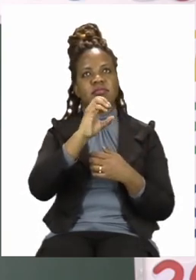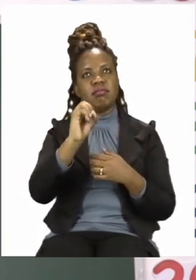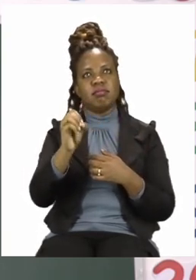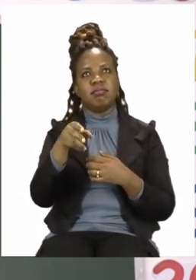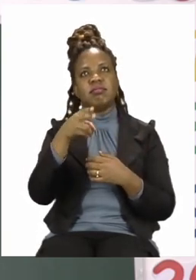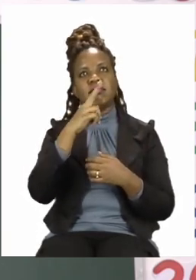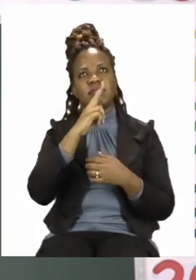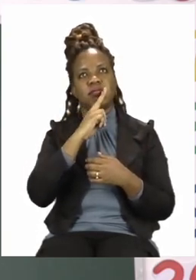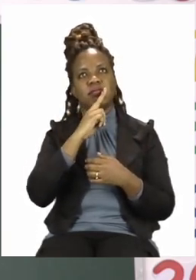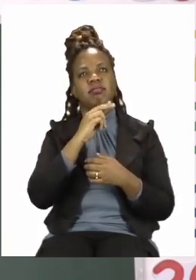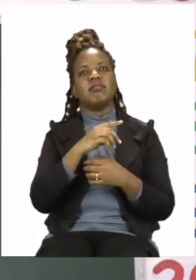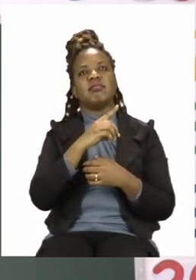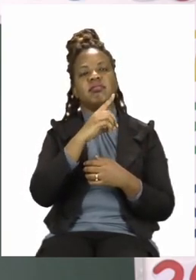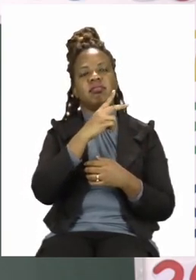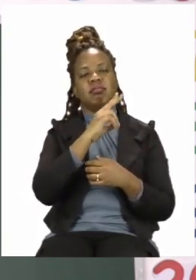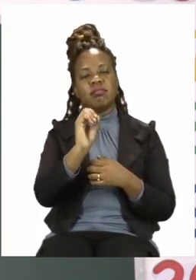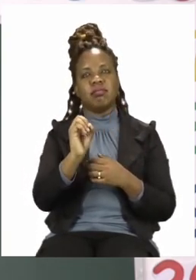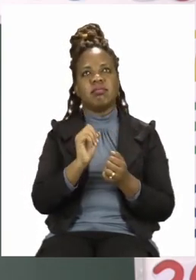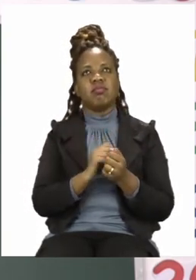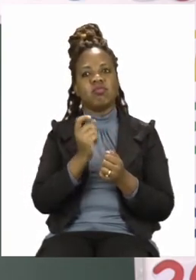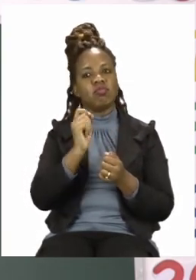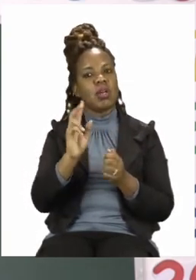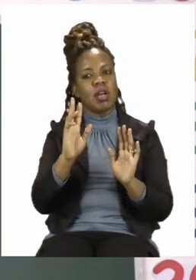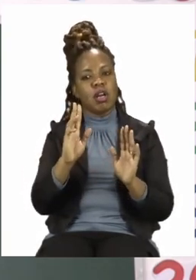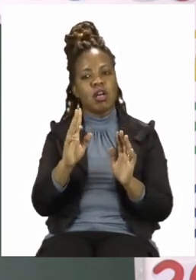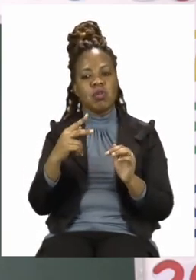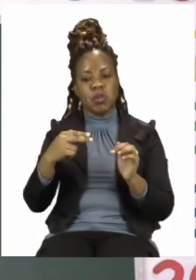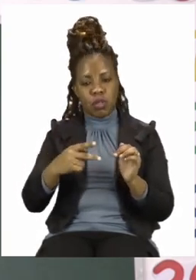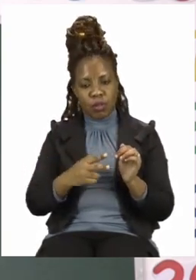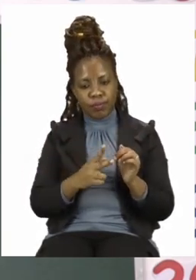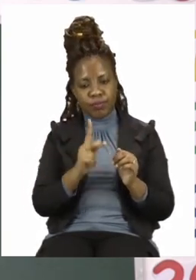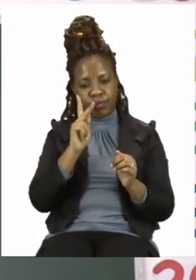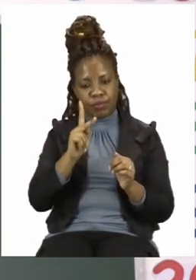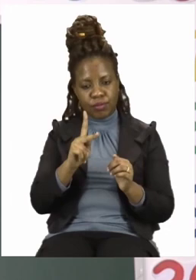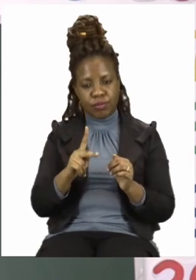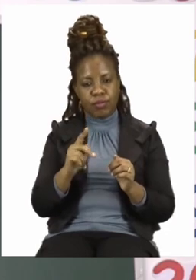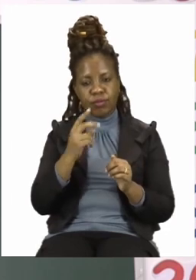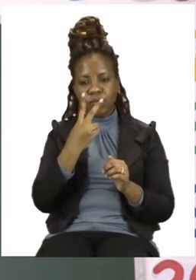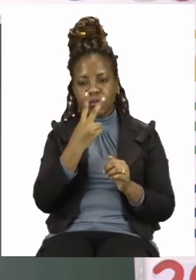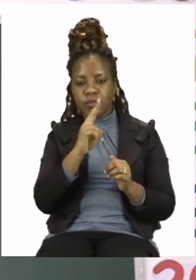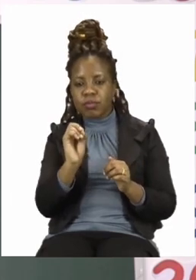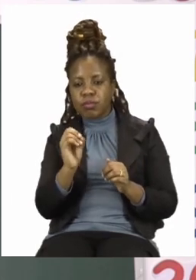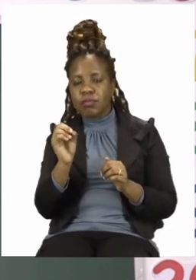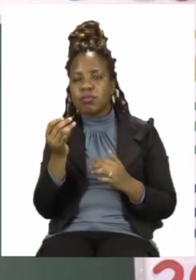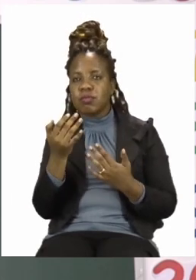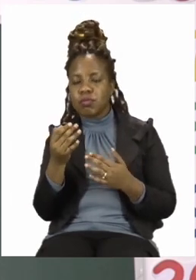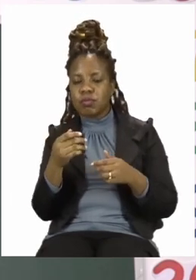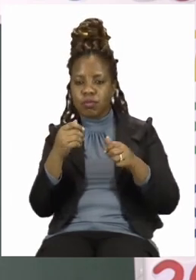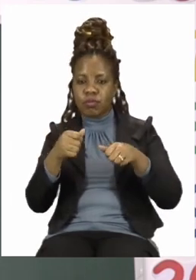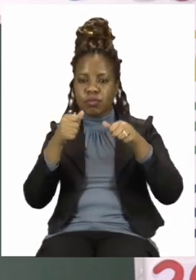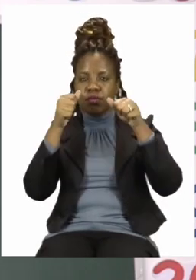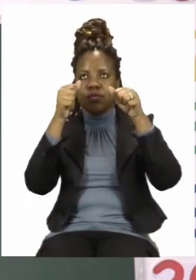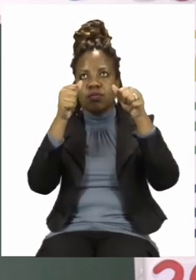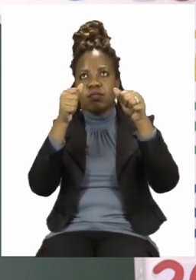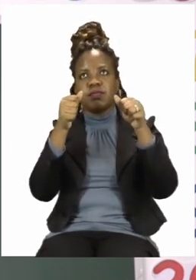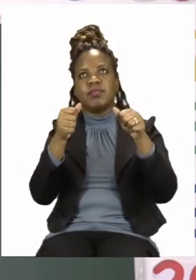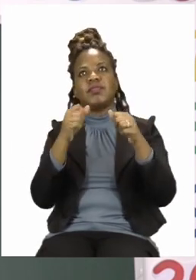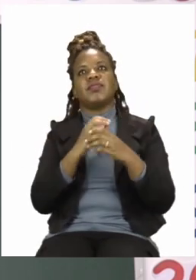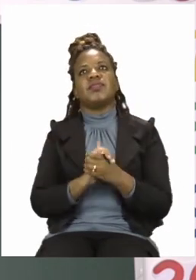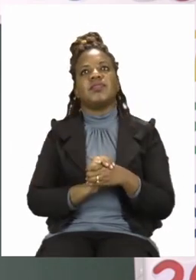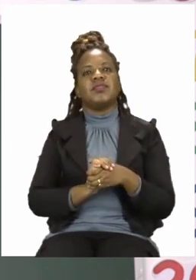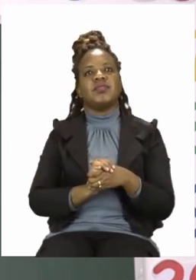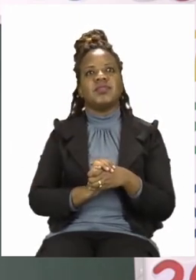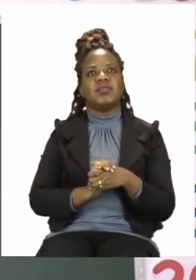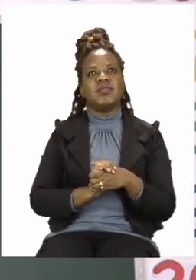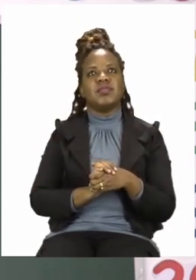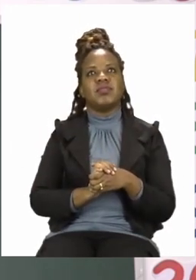of you writing your answer like how I'm doing it, you are going to cut it out and paste it.